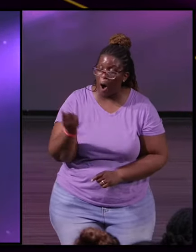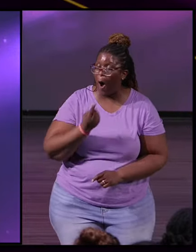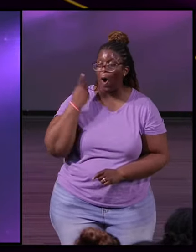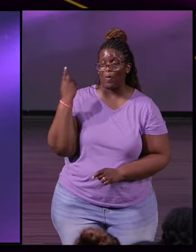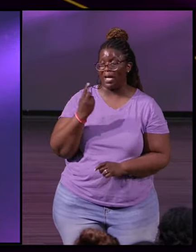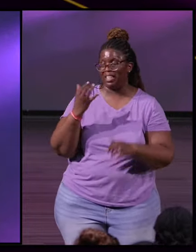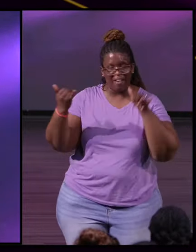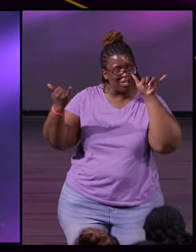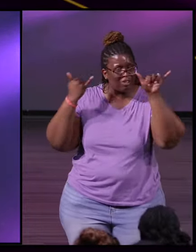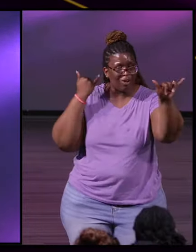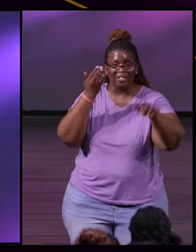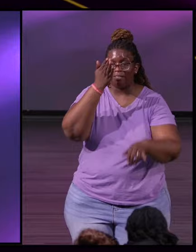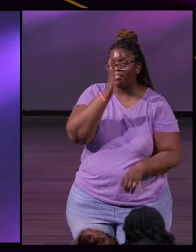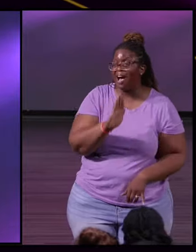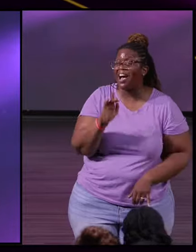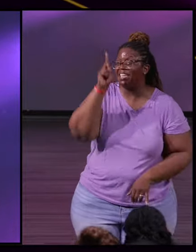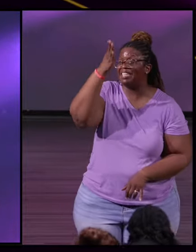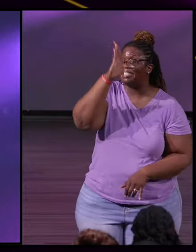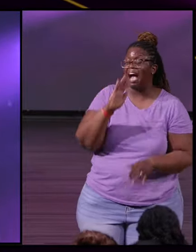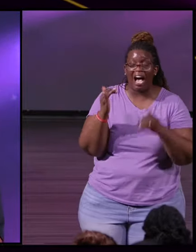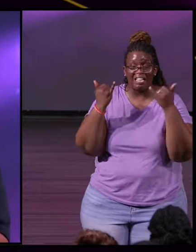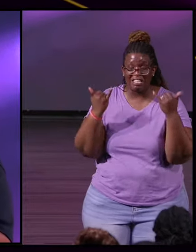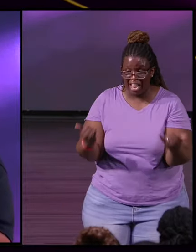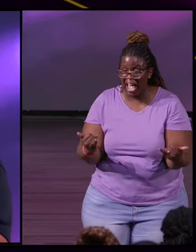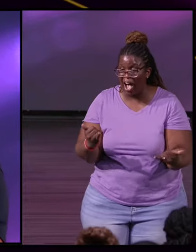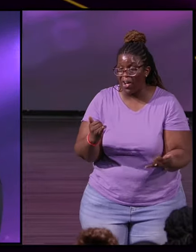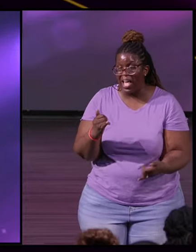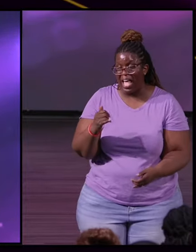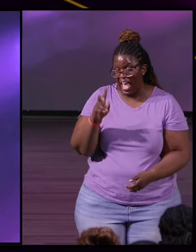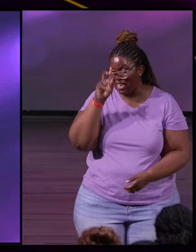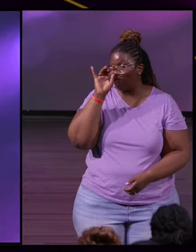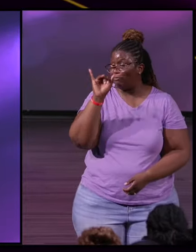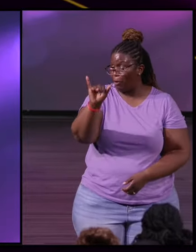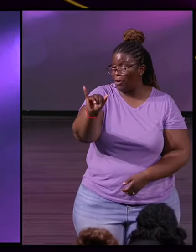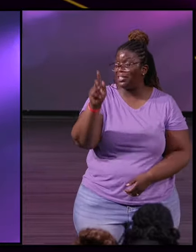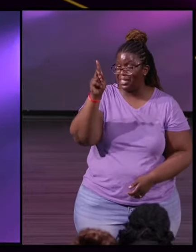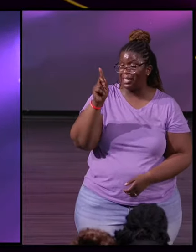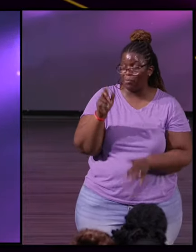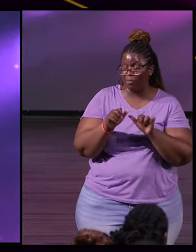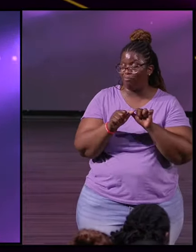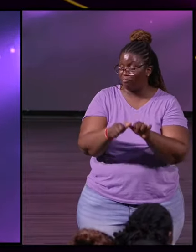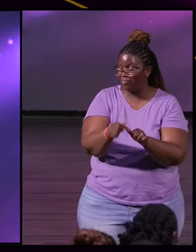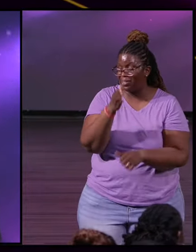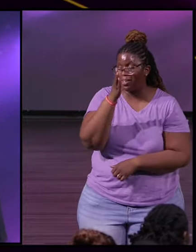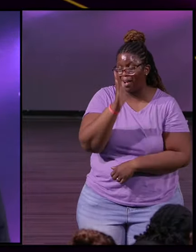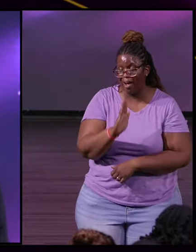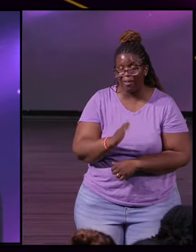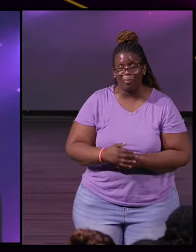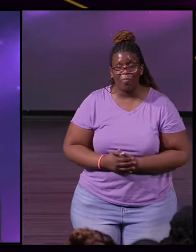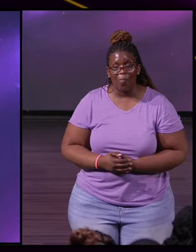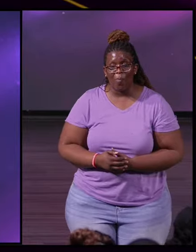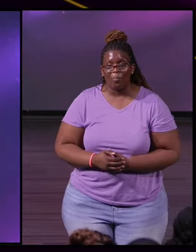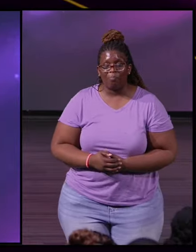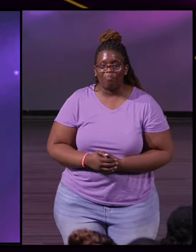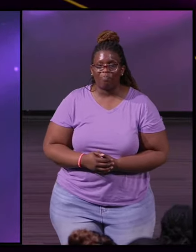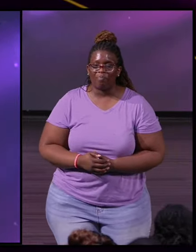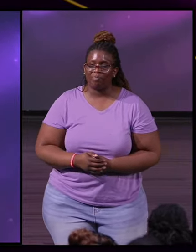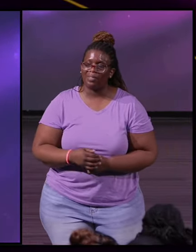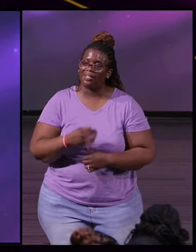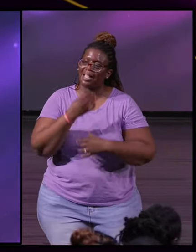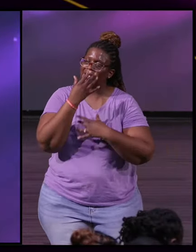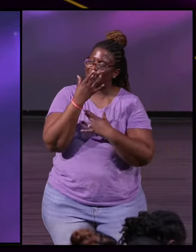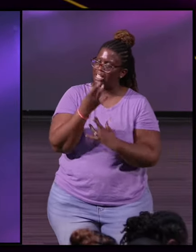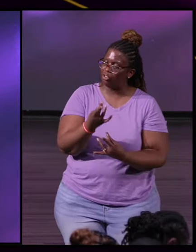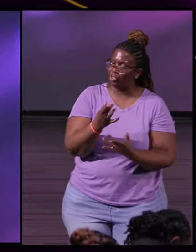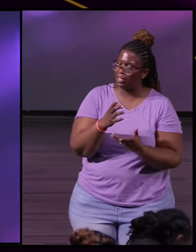is God now, and He will be God. But the interesting thing about relationship with Him is that